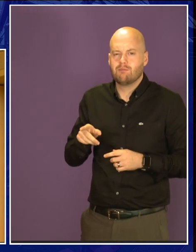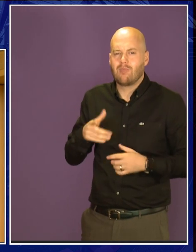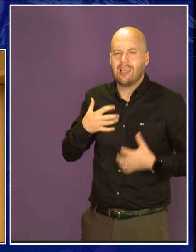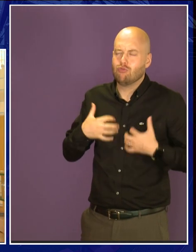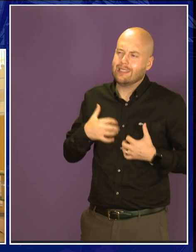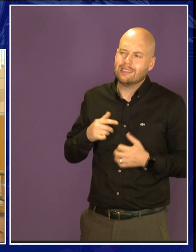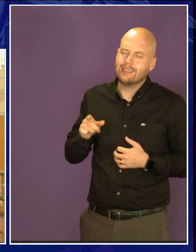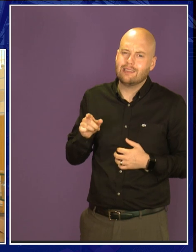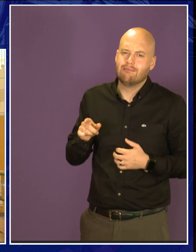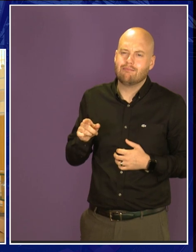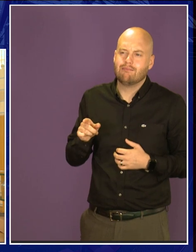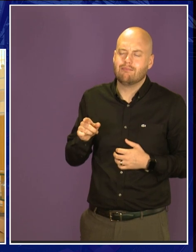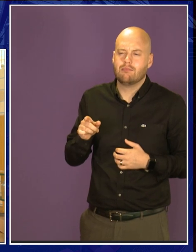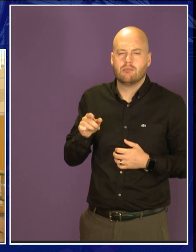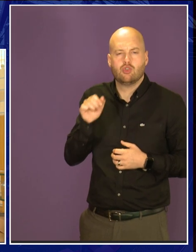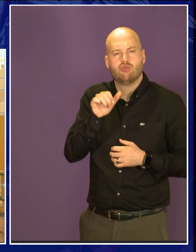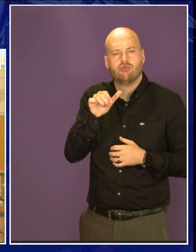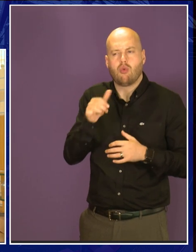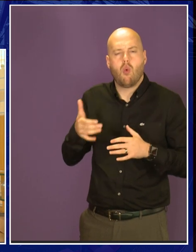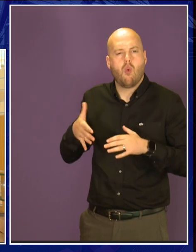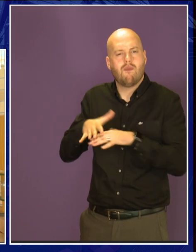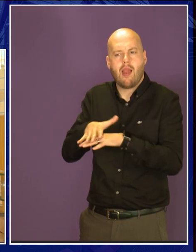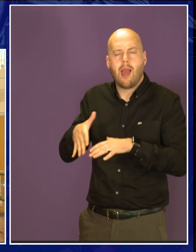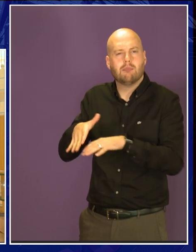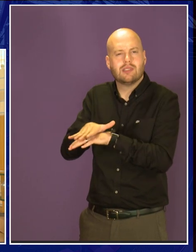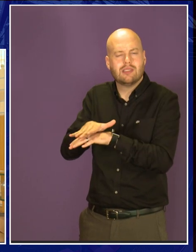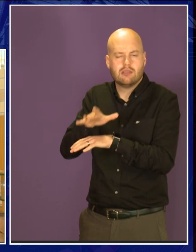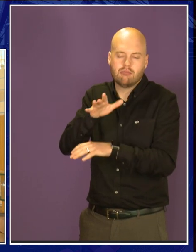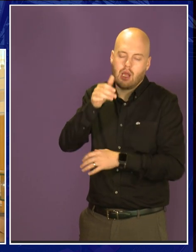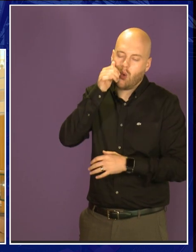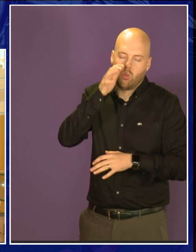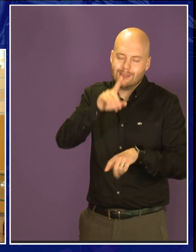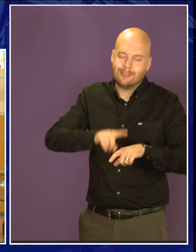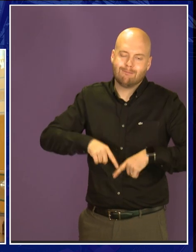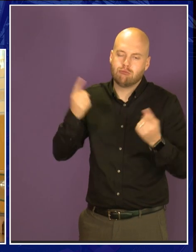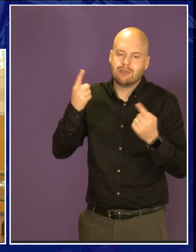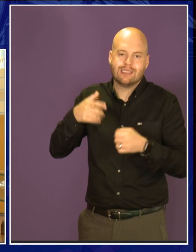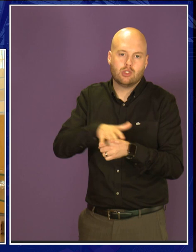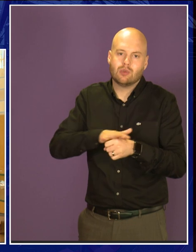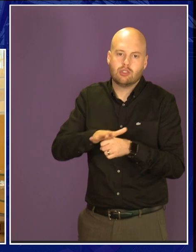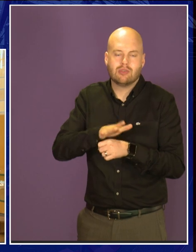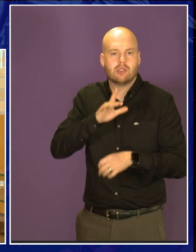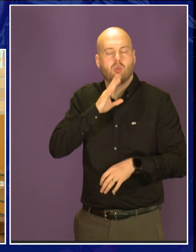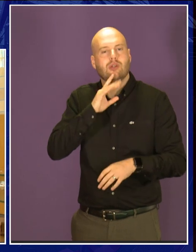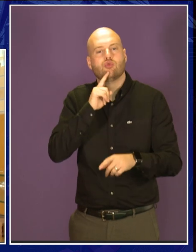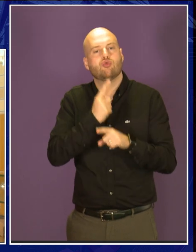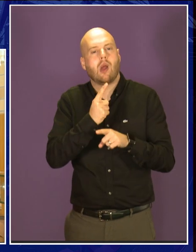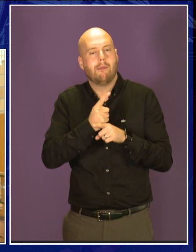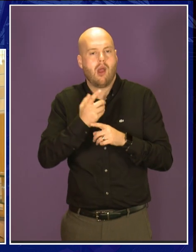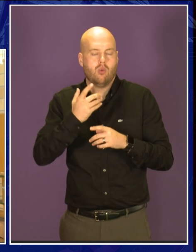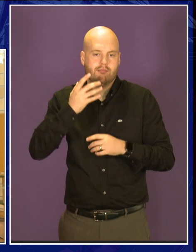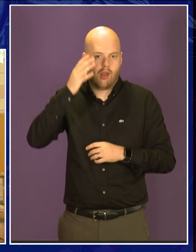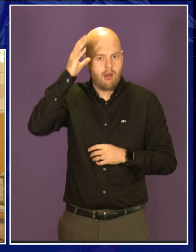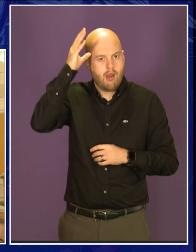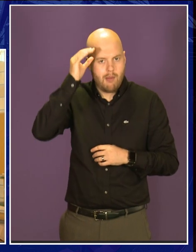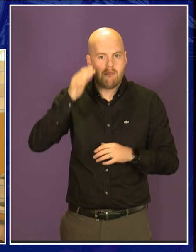know, there are overlaps, certainly a very different situation when we're talking about a chronic disease like Parkinson's. We're